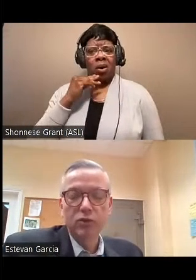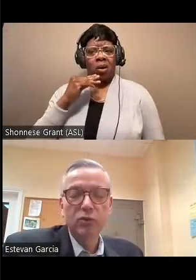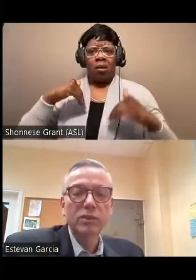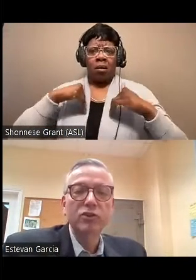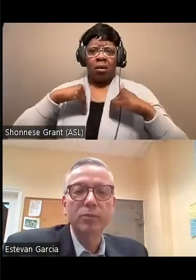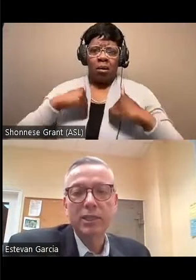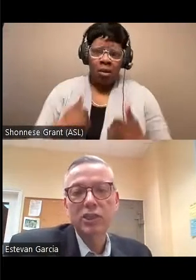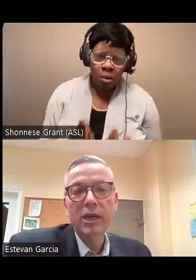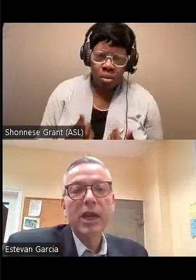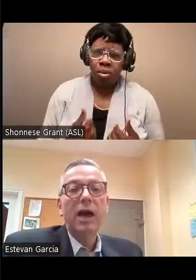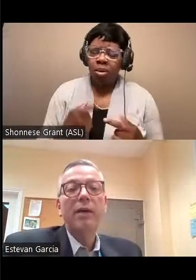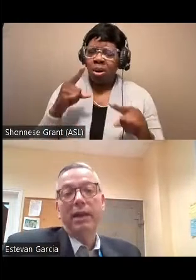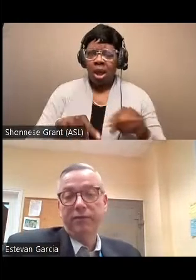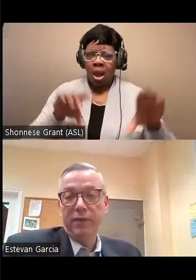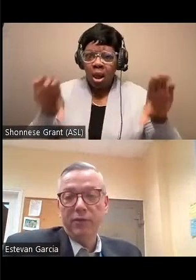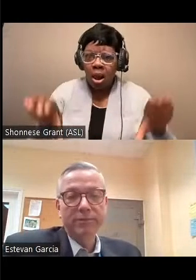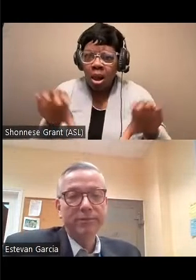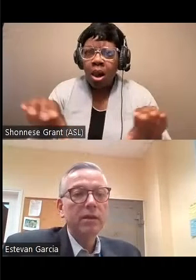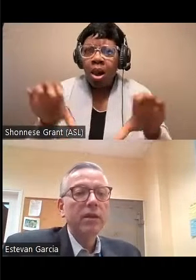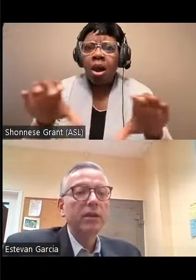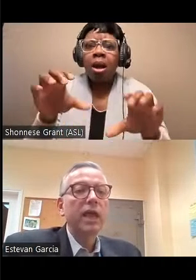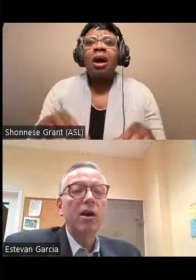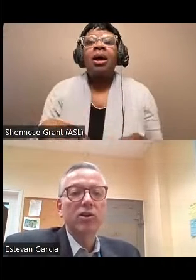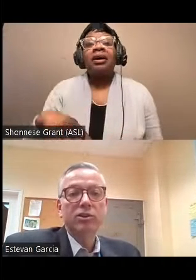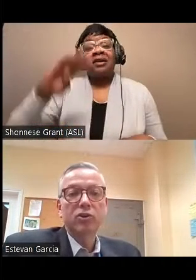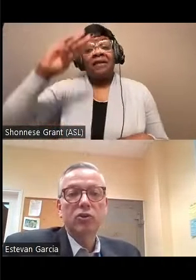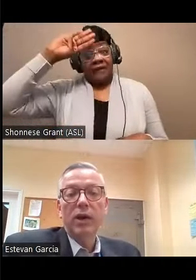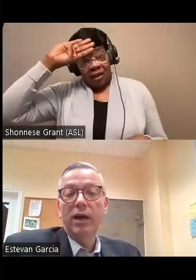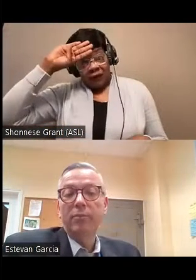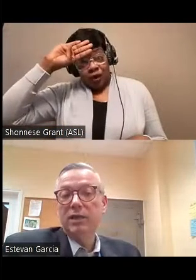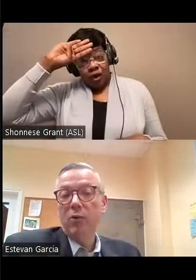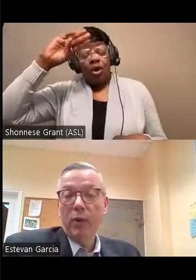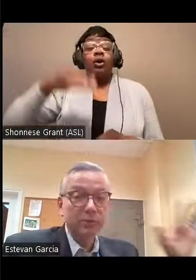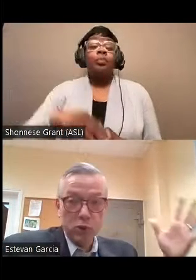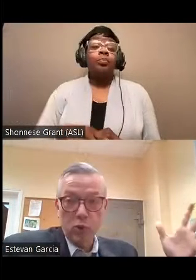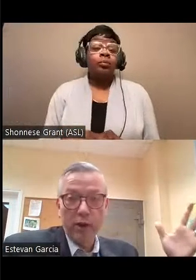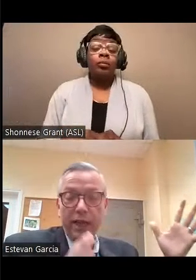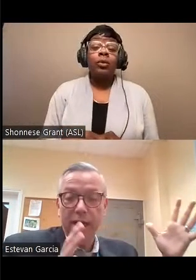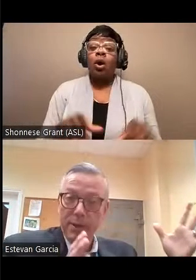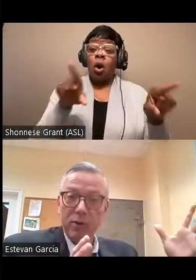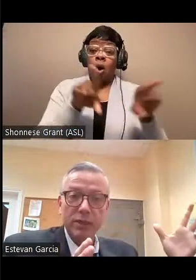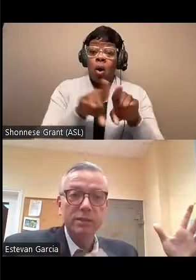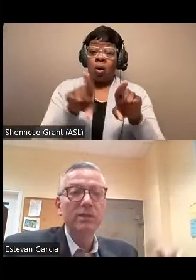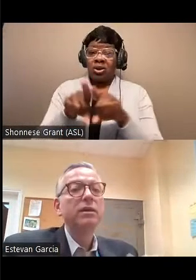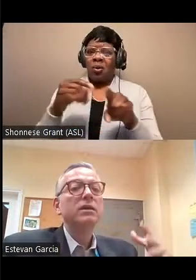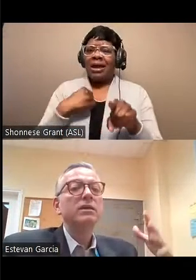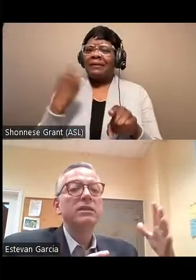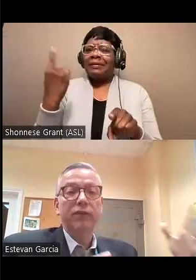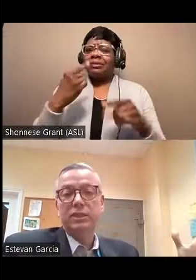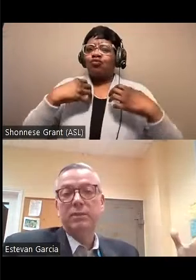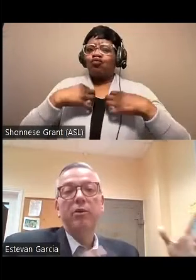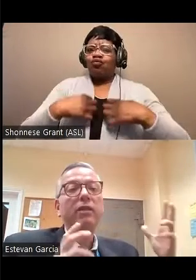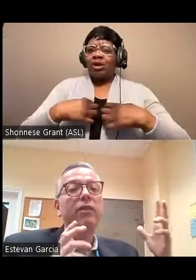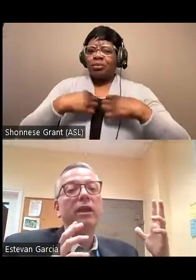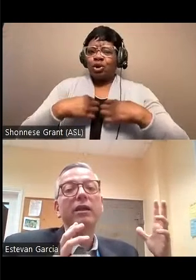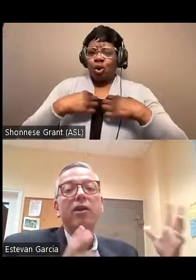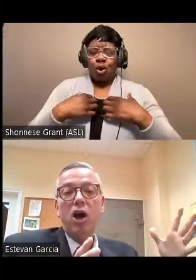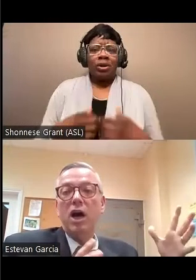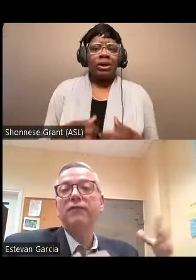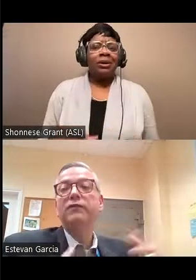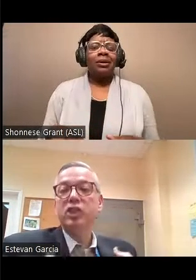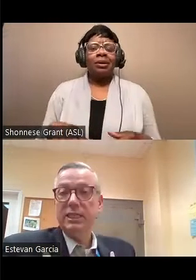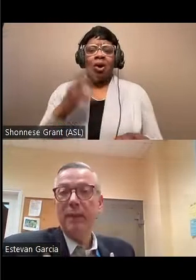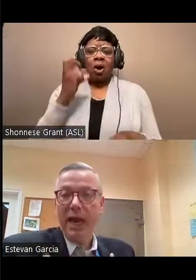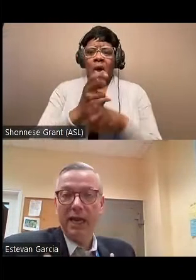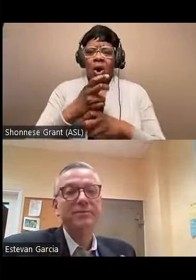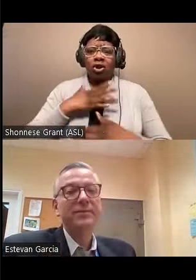to do much, and fever. They also, there's a respiratory component, difficulty breathing,